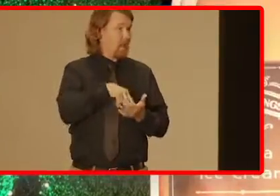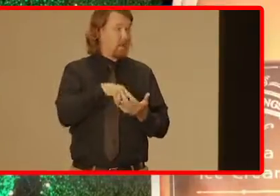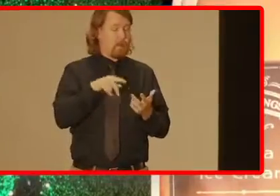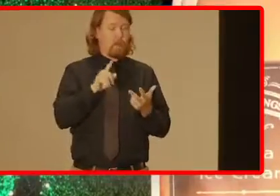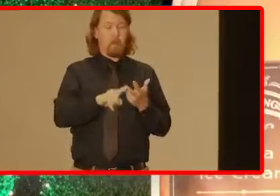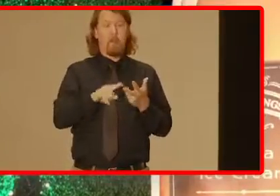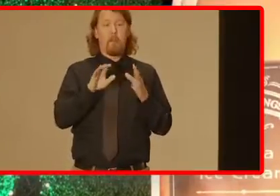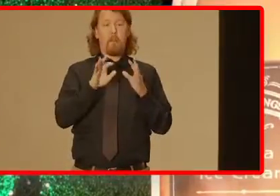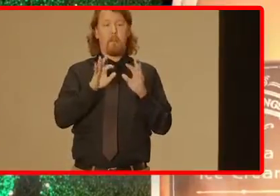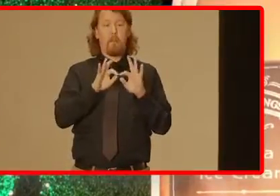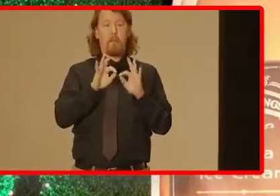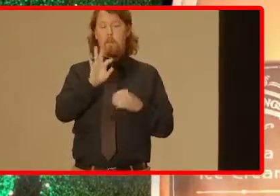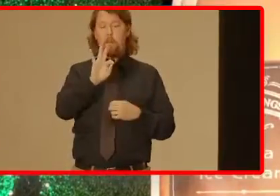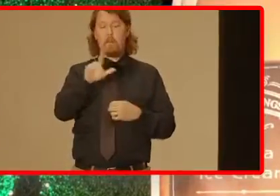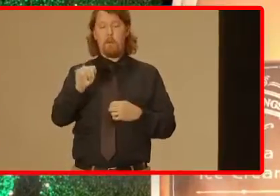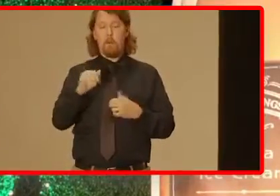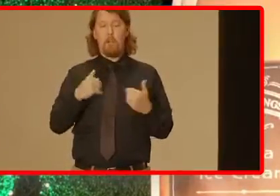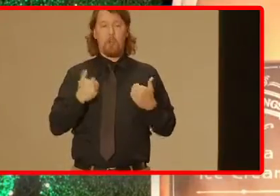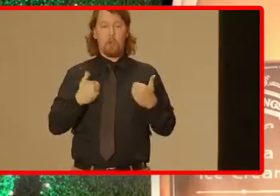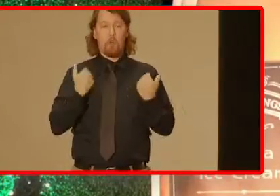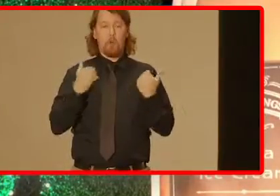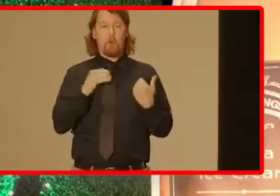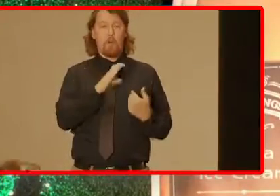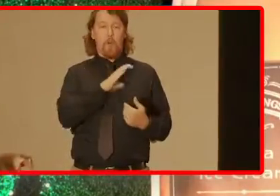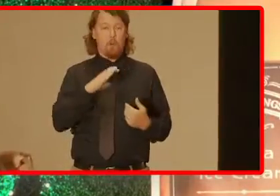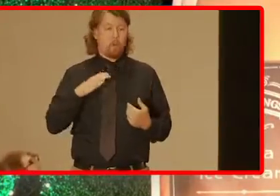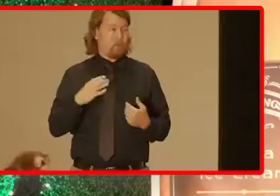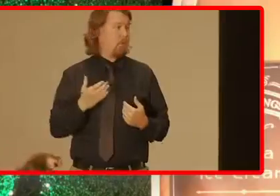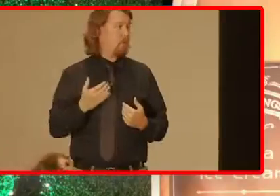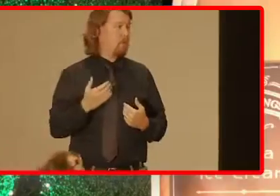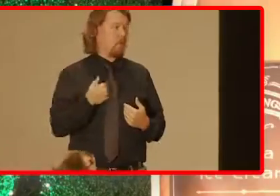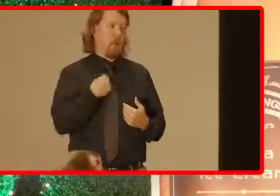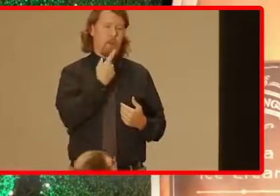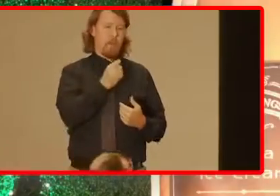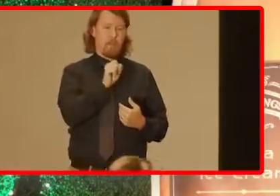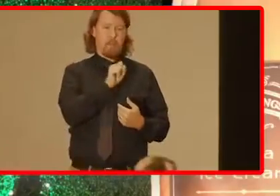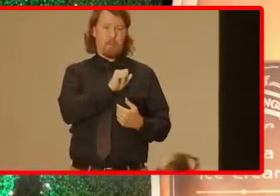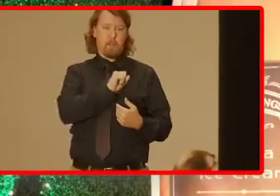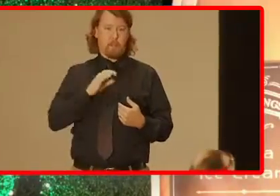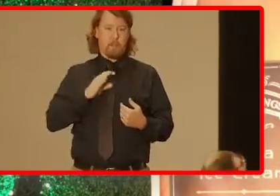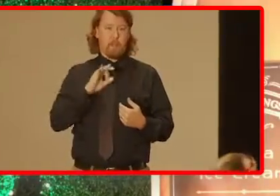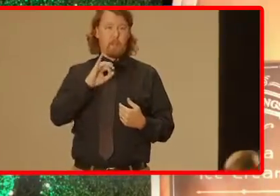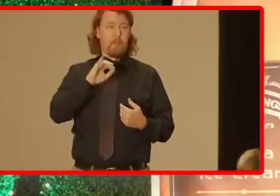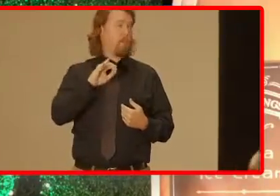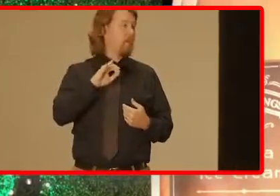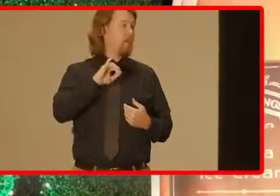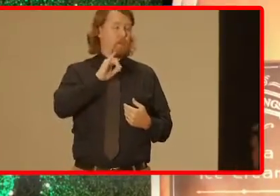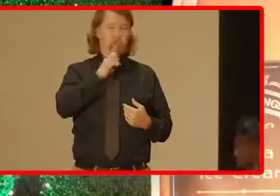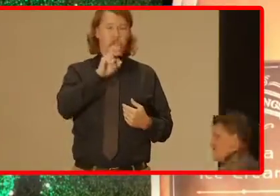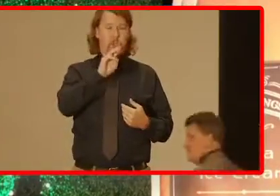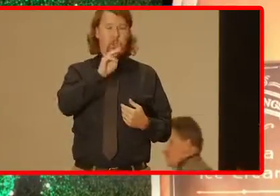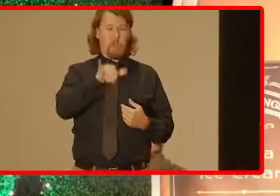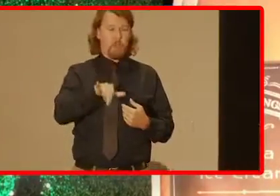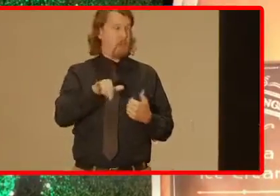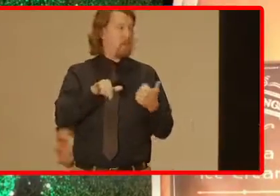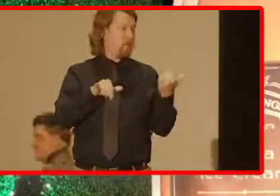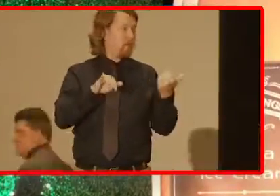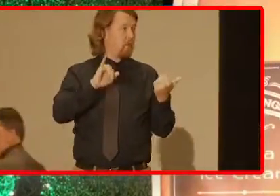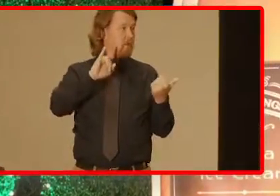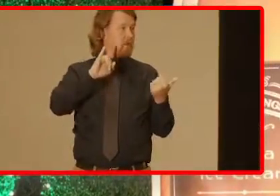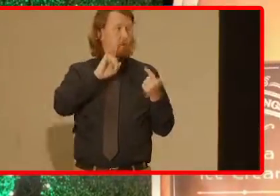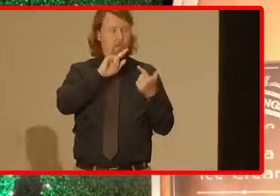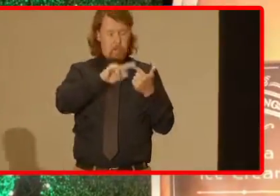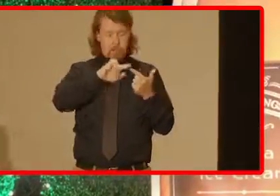Council. Family Cafe staff, I'm just going to say out your name, is Jeremy Countryman, our program director, Joe McCann,